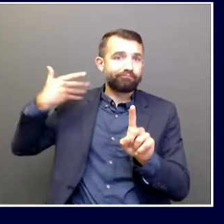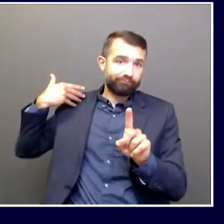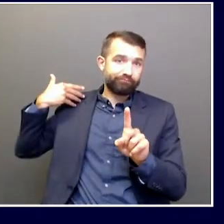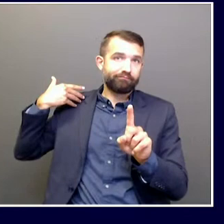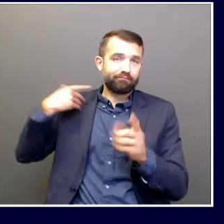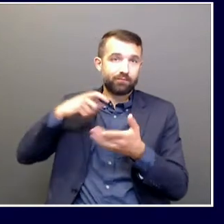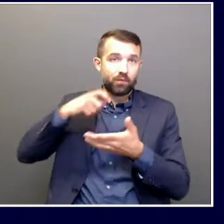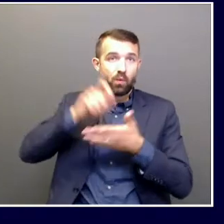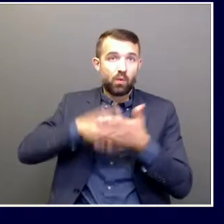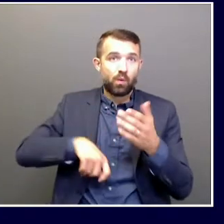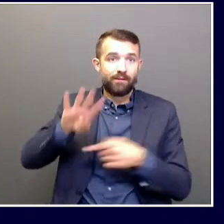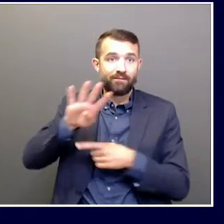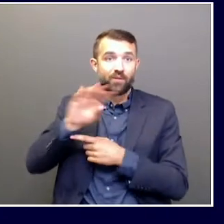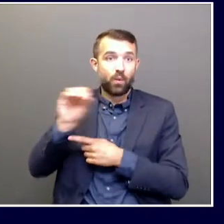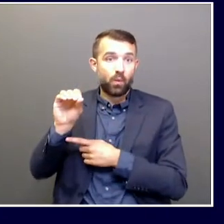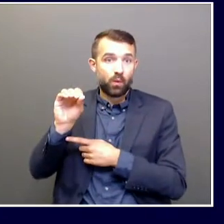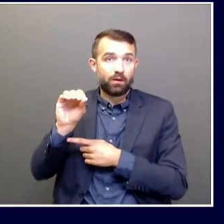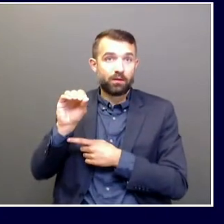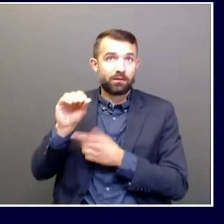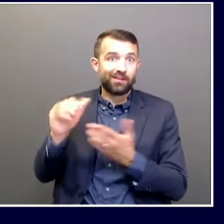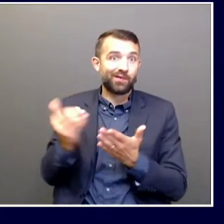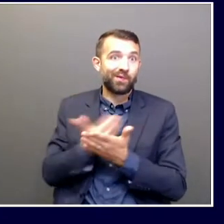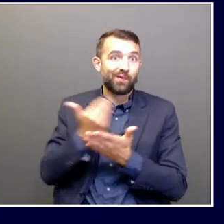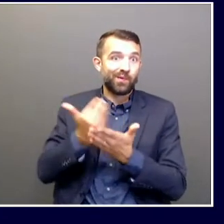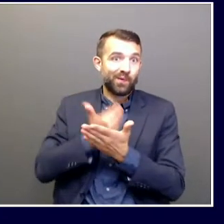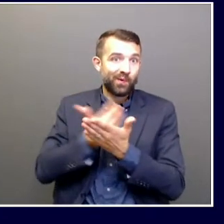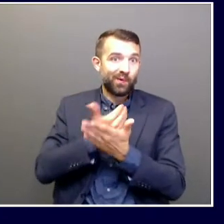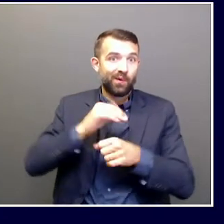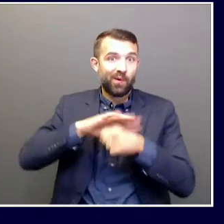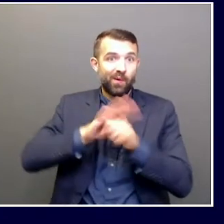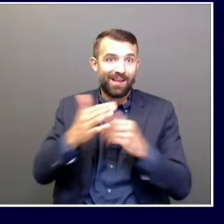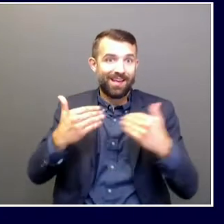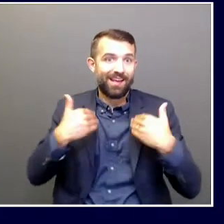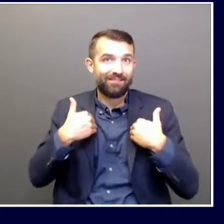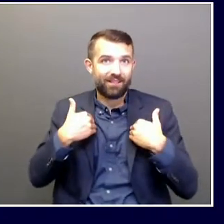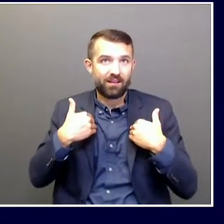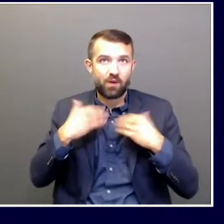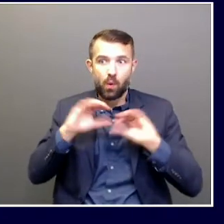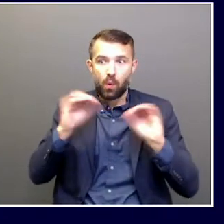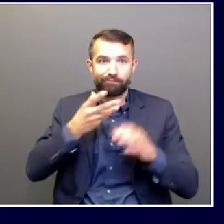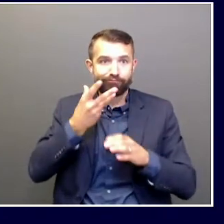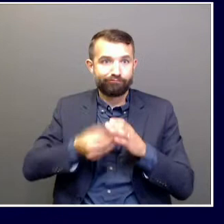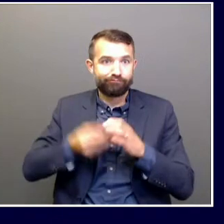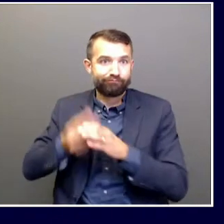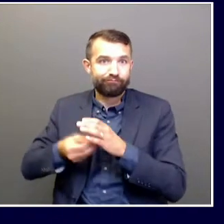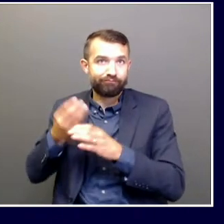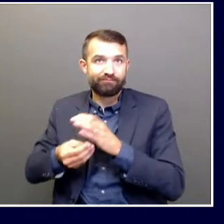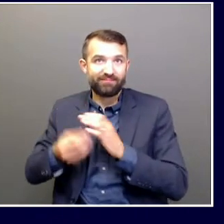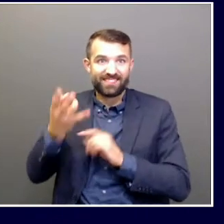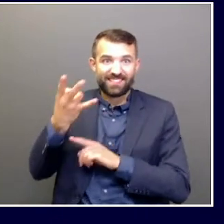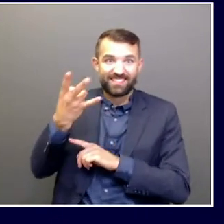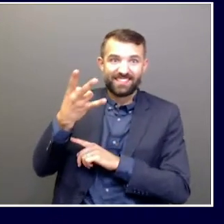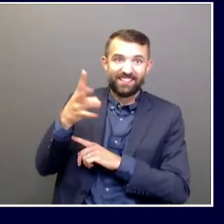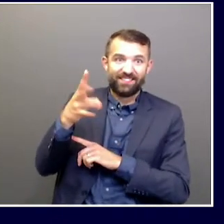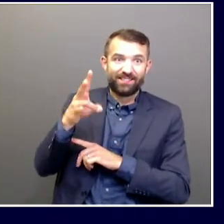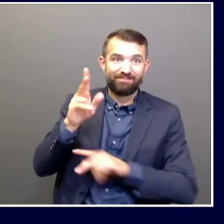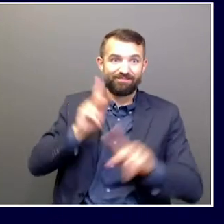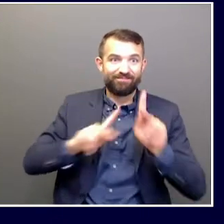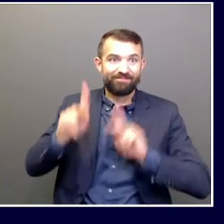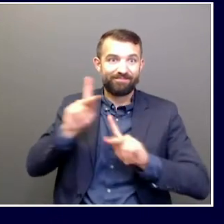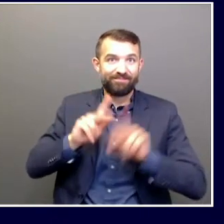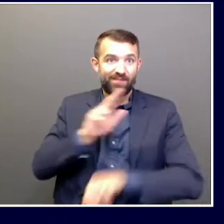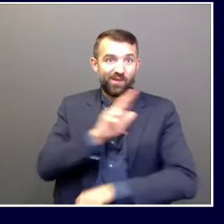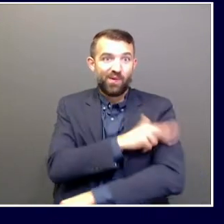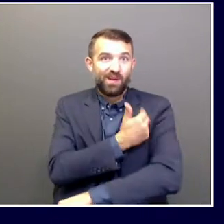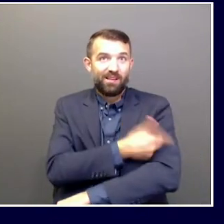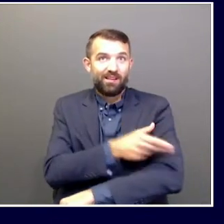reported, no new deaths, 17 people were in the hospital, and you noted at that time it was an area of concern because it was the highest